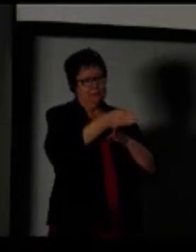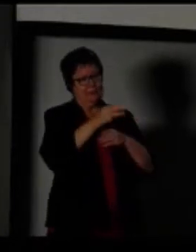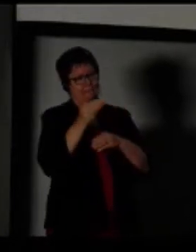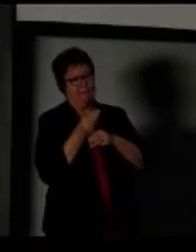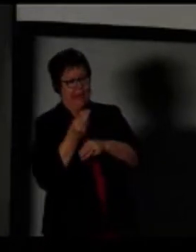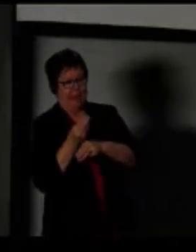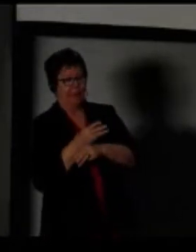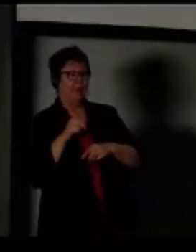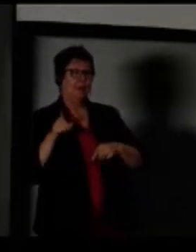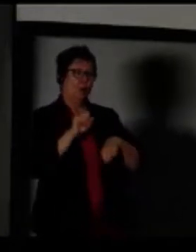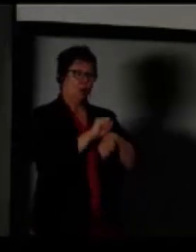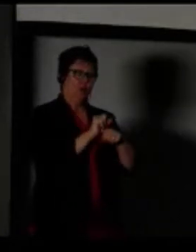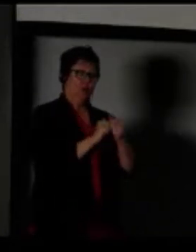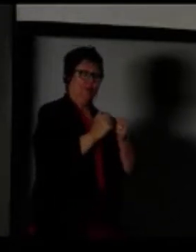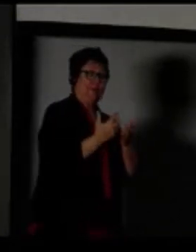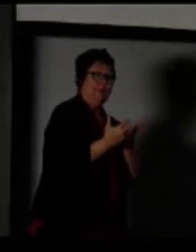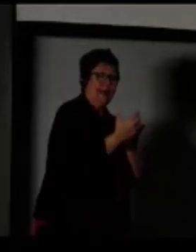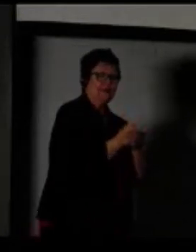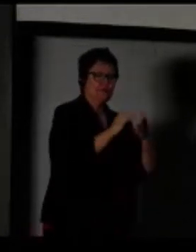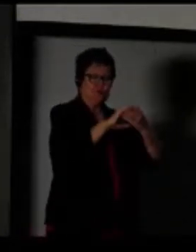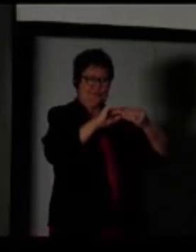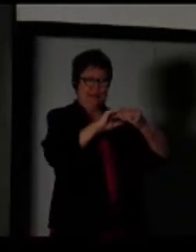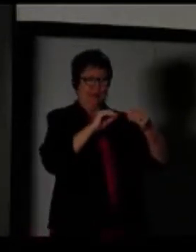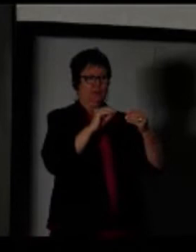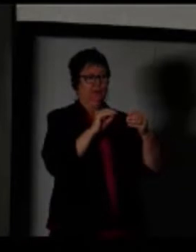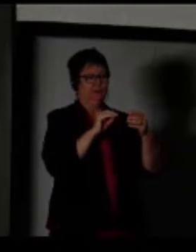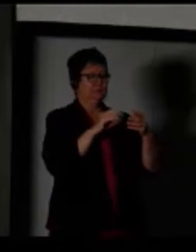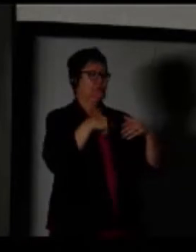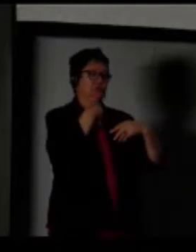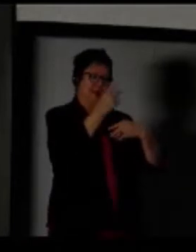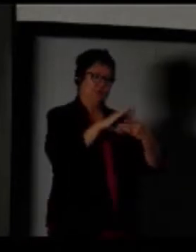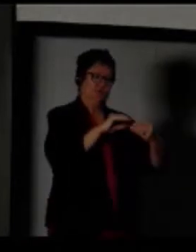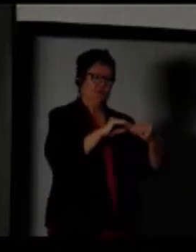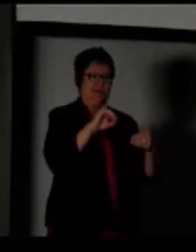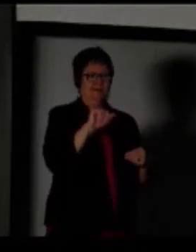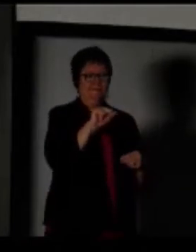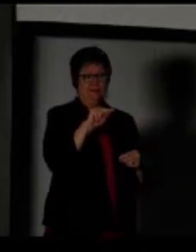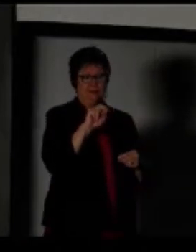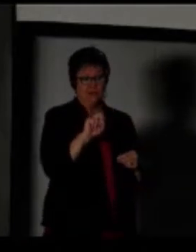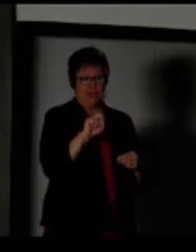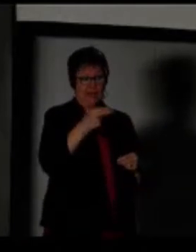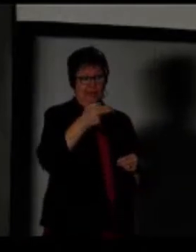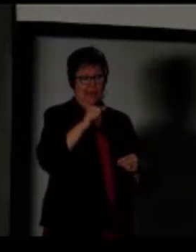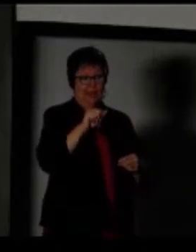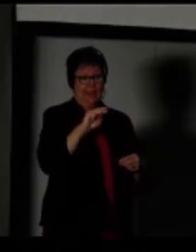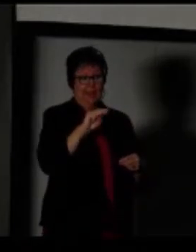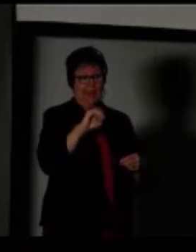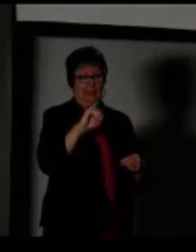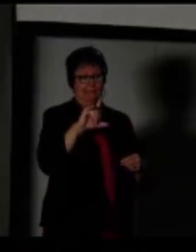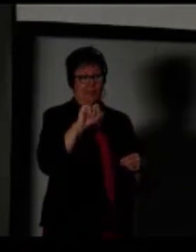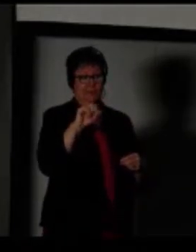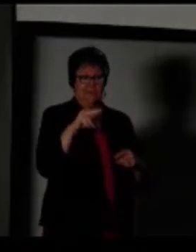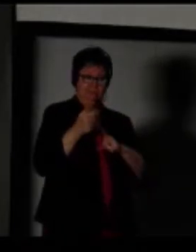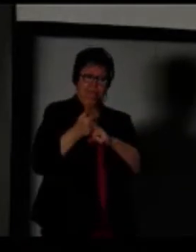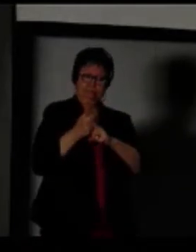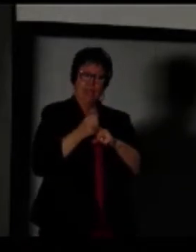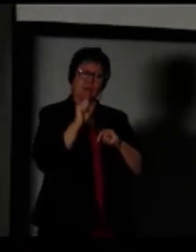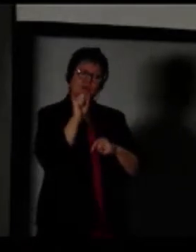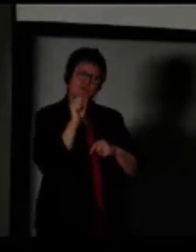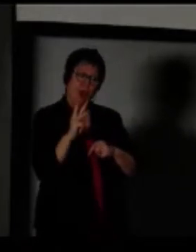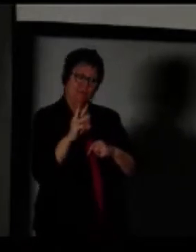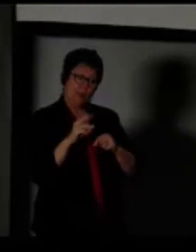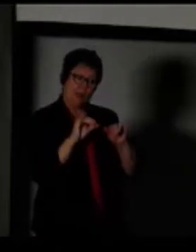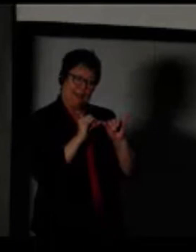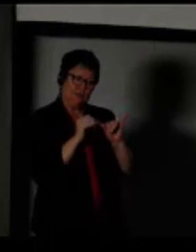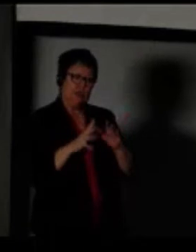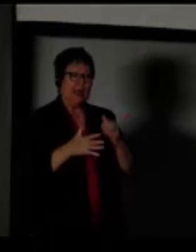with the collections to go back and tell the story of Jane Hamilton, who was an early software engineer who worked on helping to put a